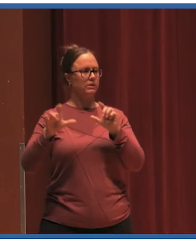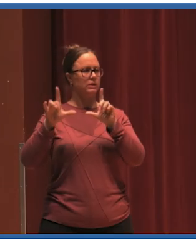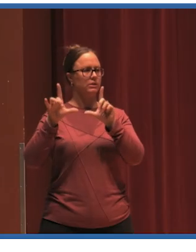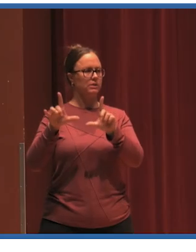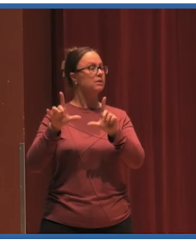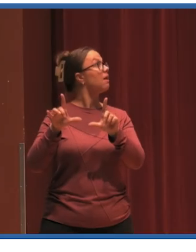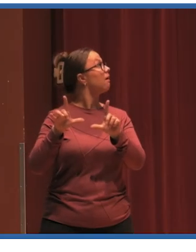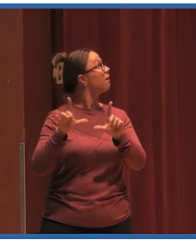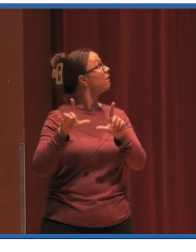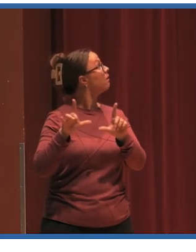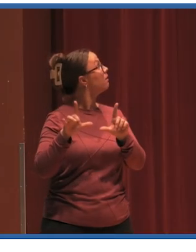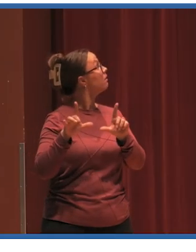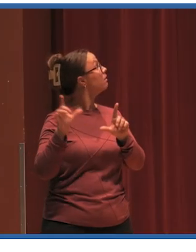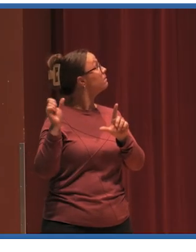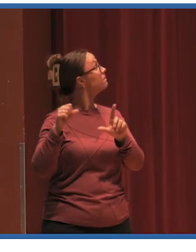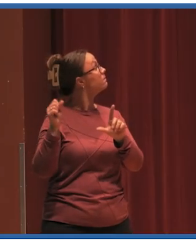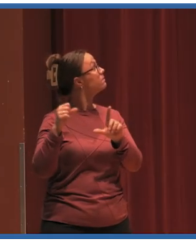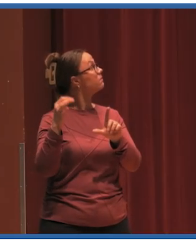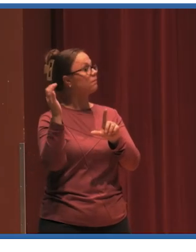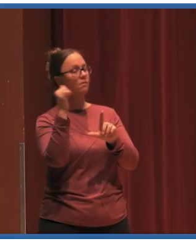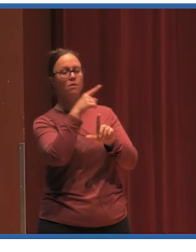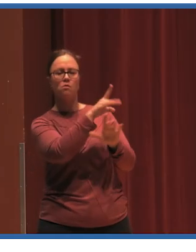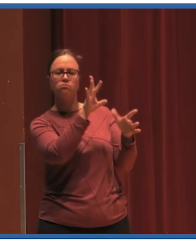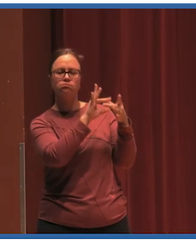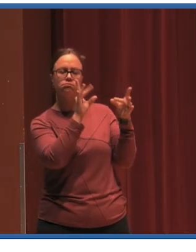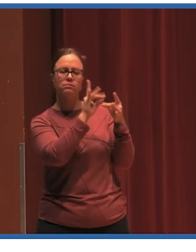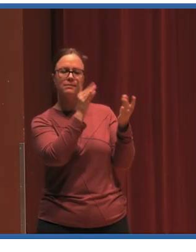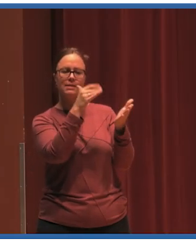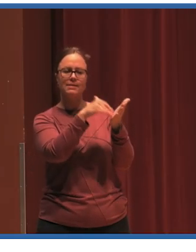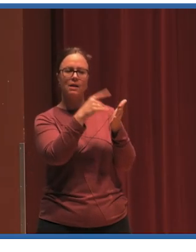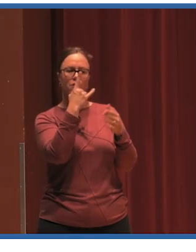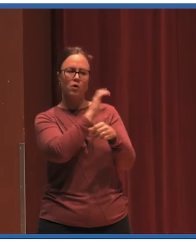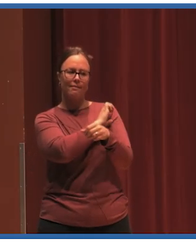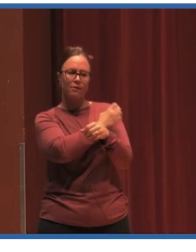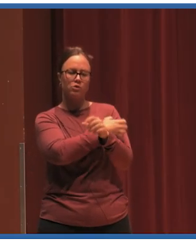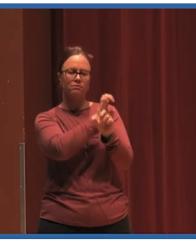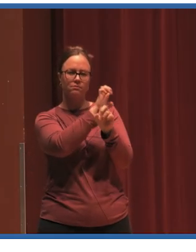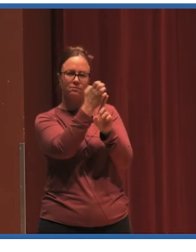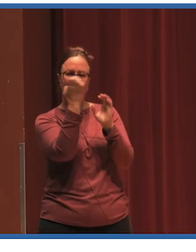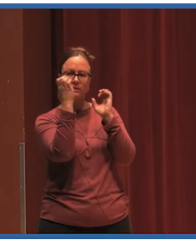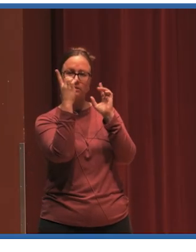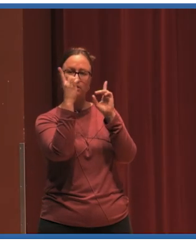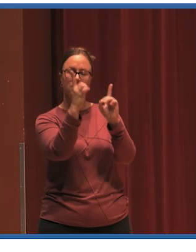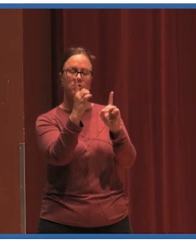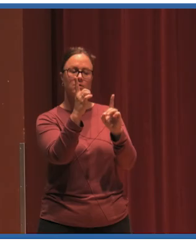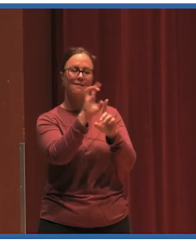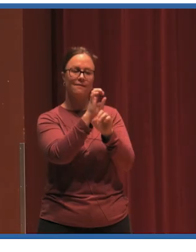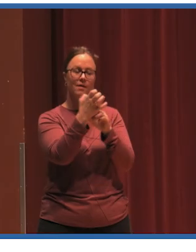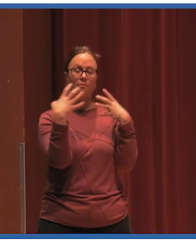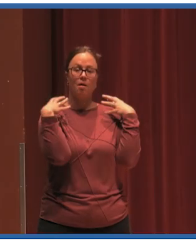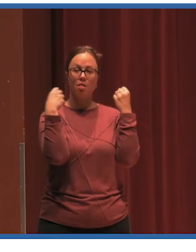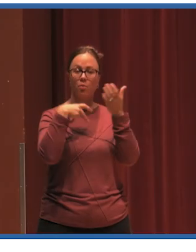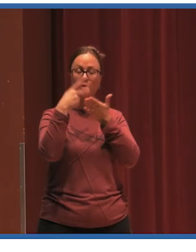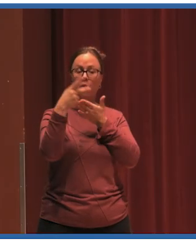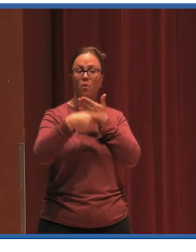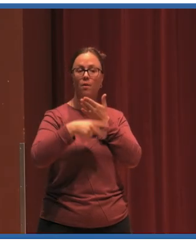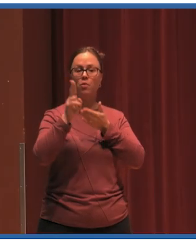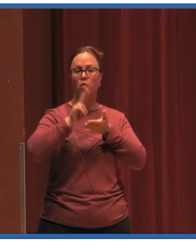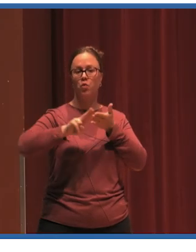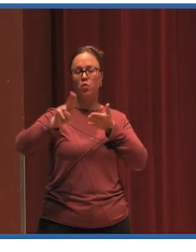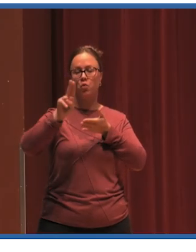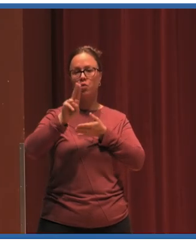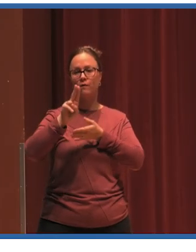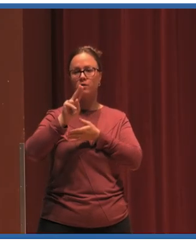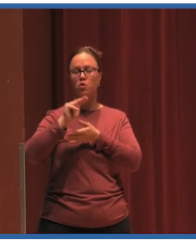this one. This one is to point out the Center for Energy and Environmental Education's Environmental Health Program at the University of Northern